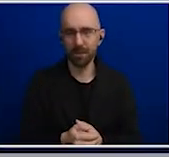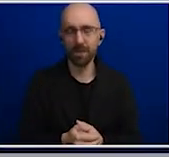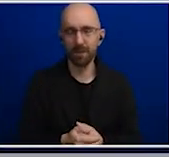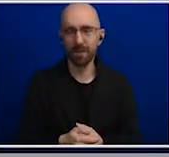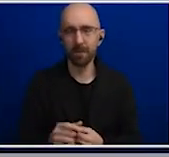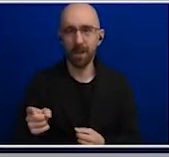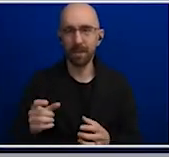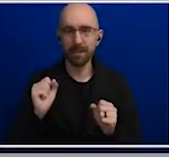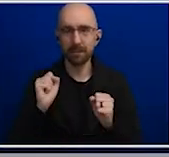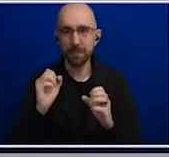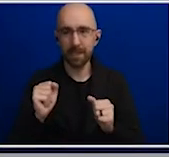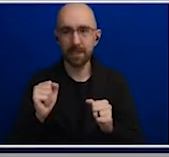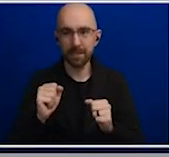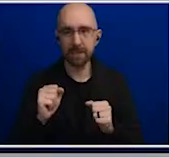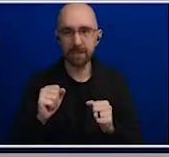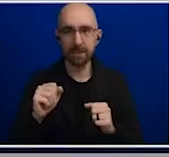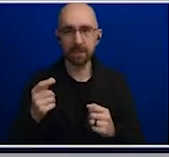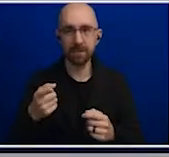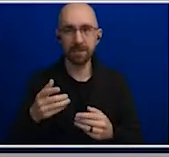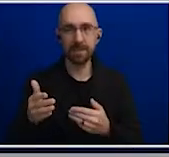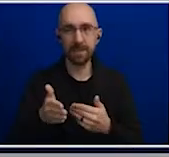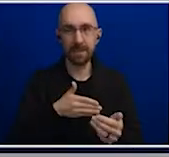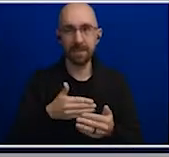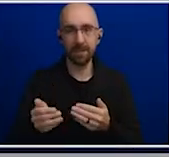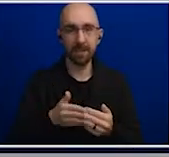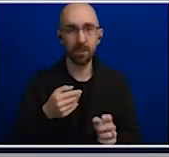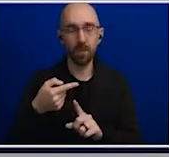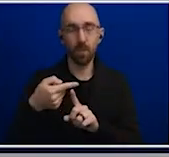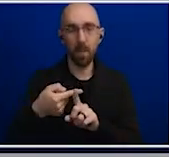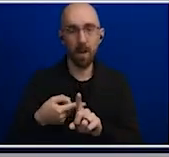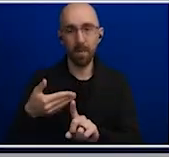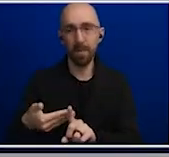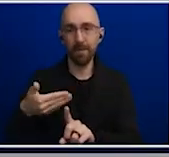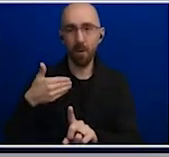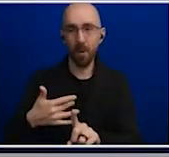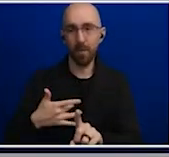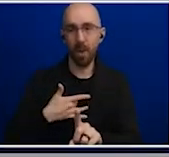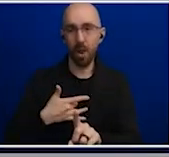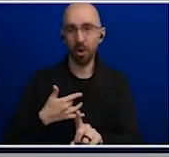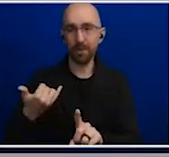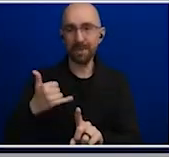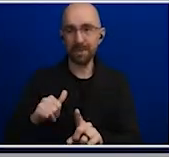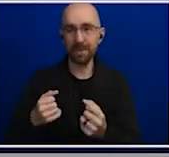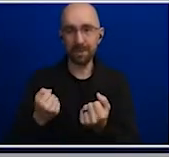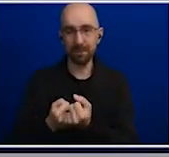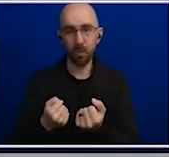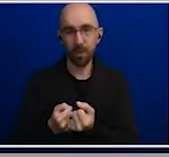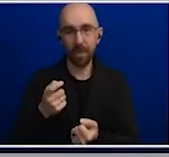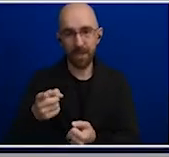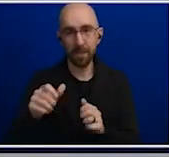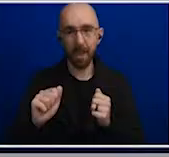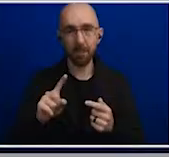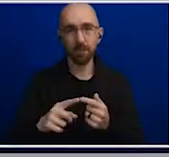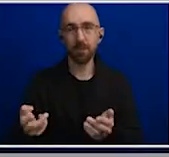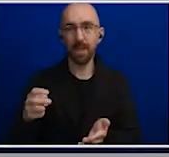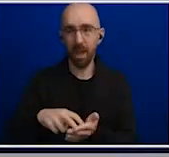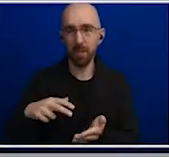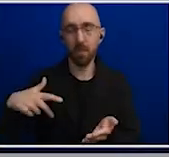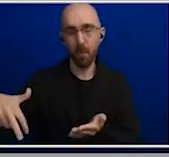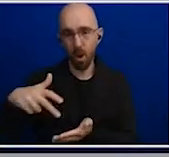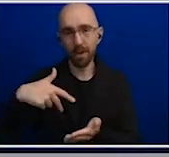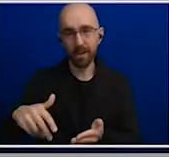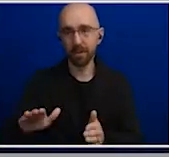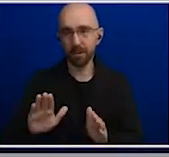that even a month before, this heart was still supporting him, able to get him up and walk. It is an incredible organ and